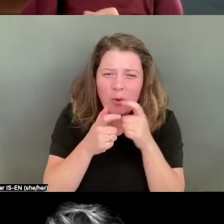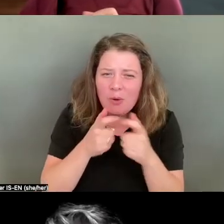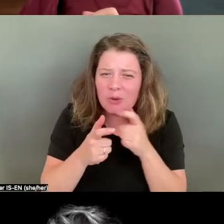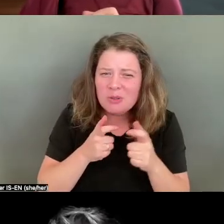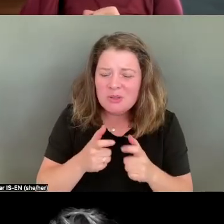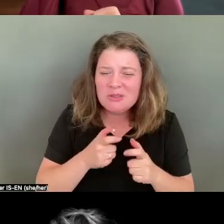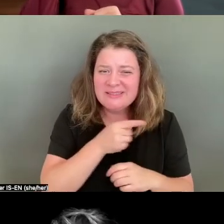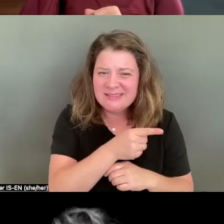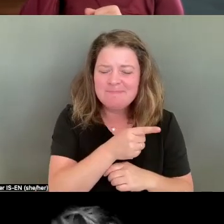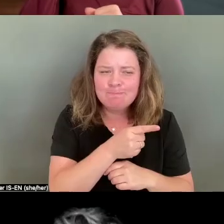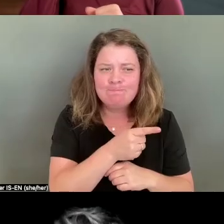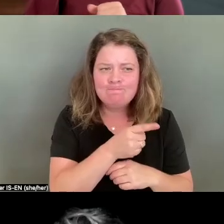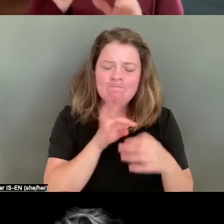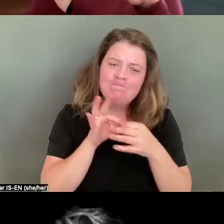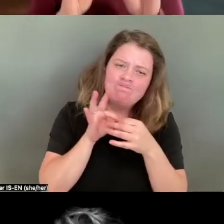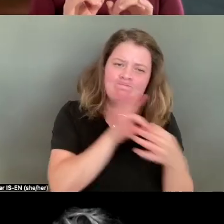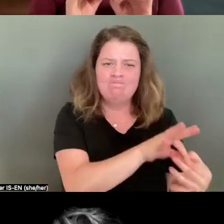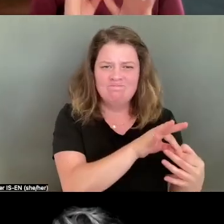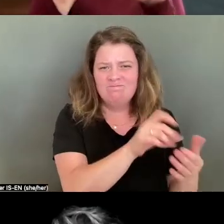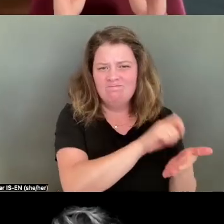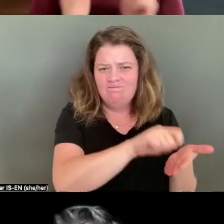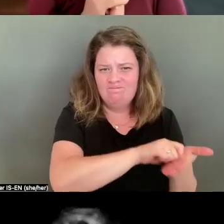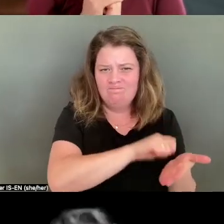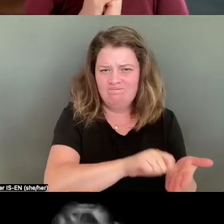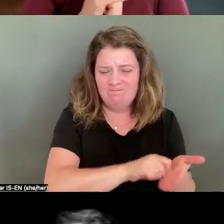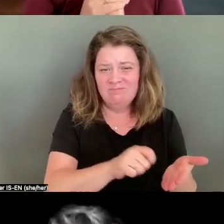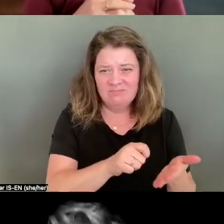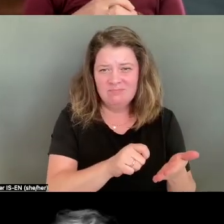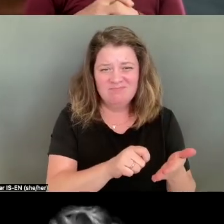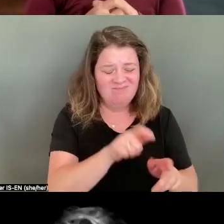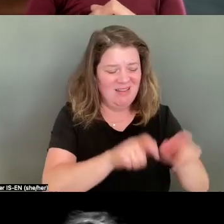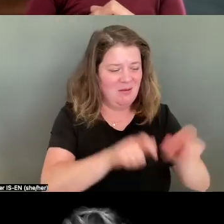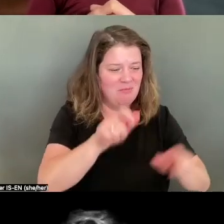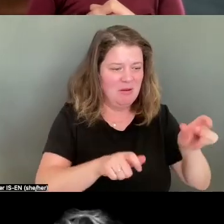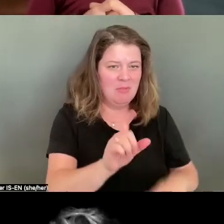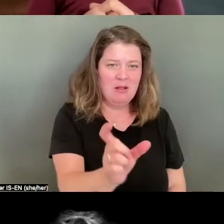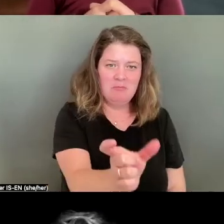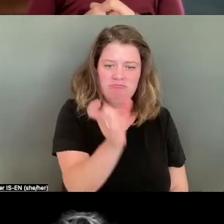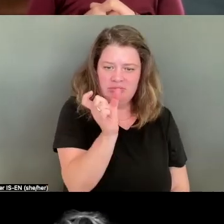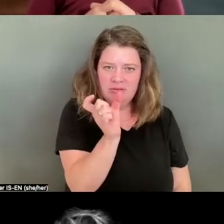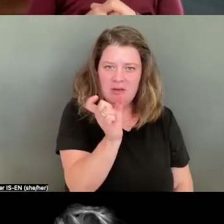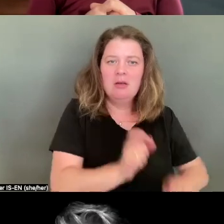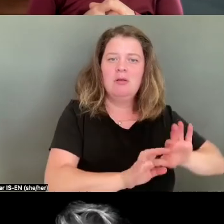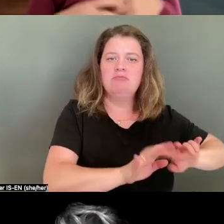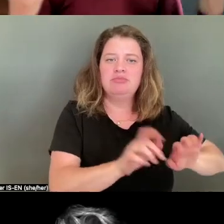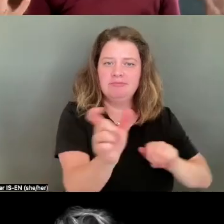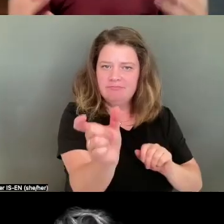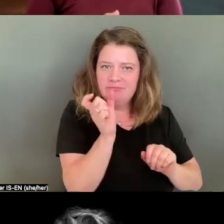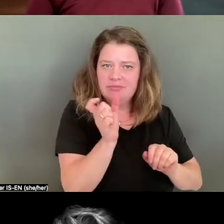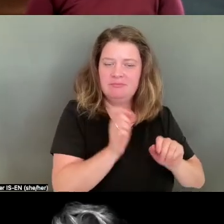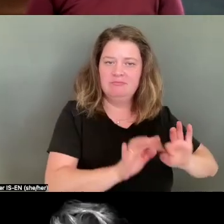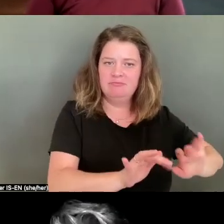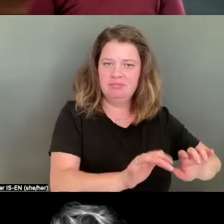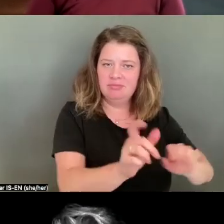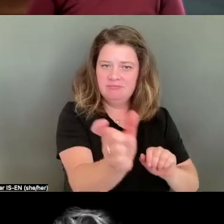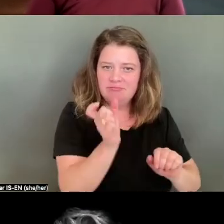on written association, like people type associations. And I'm sure it kind of,